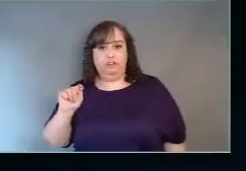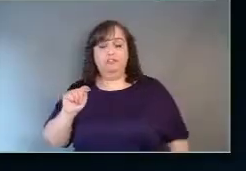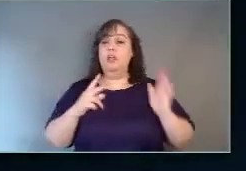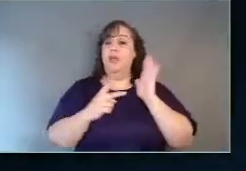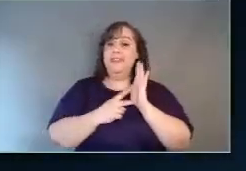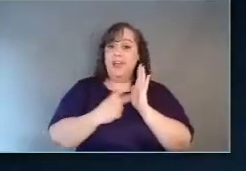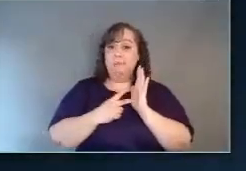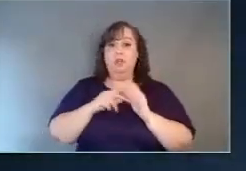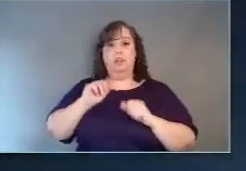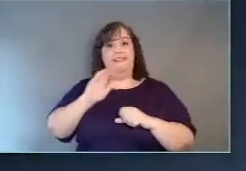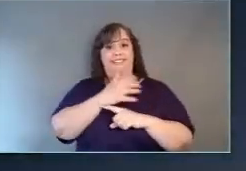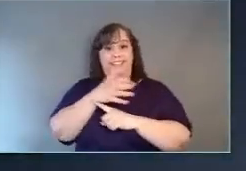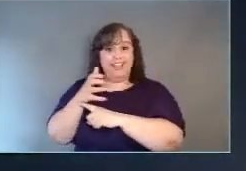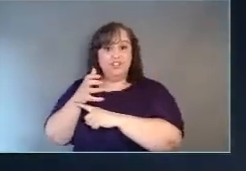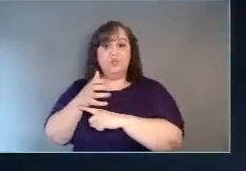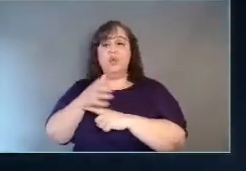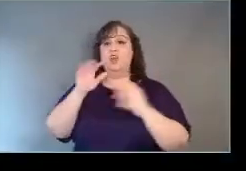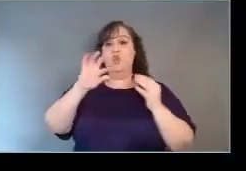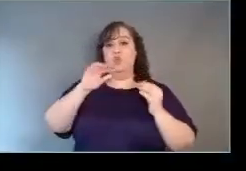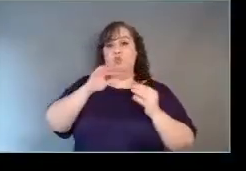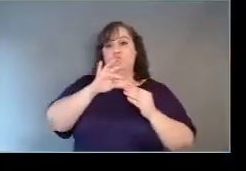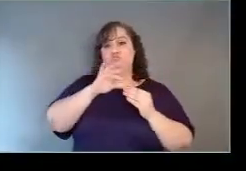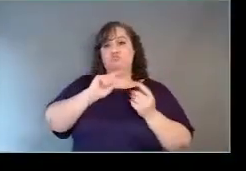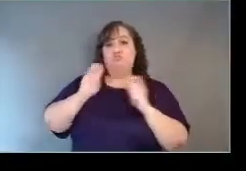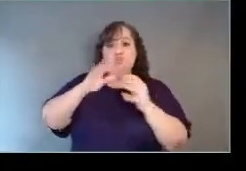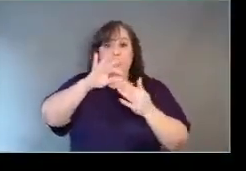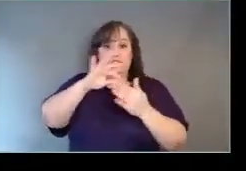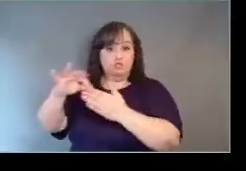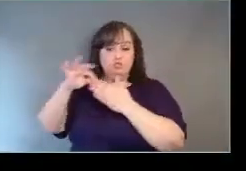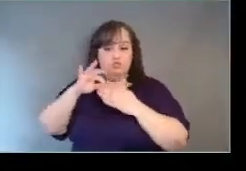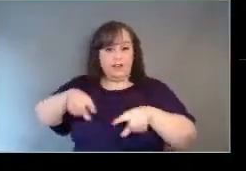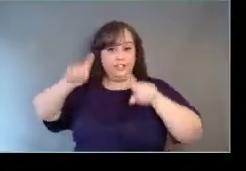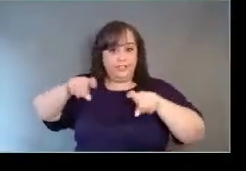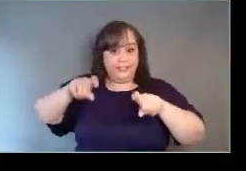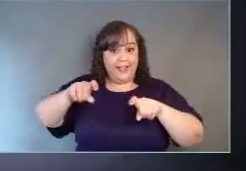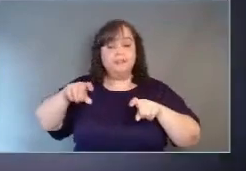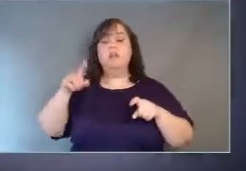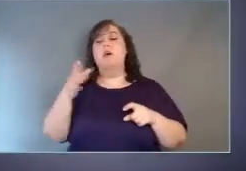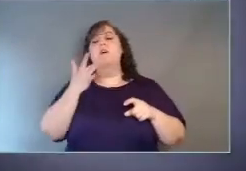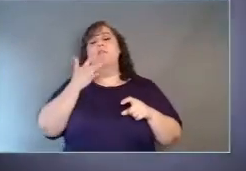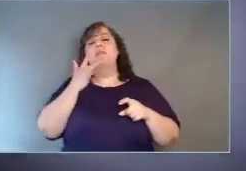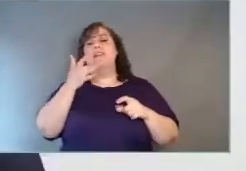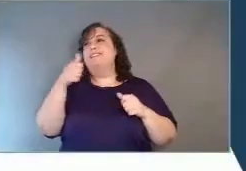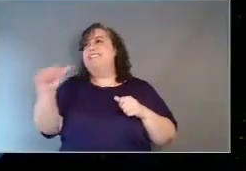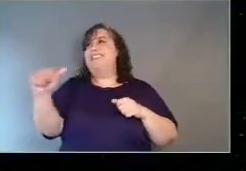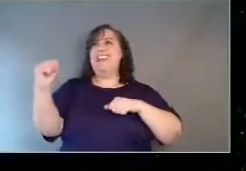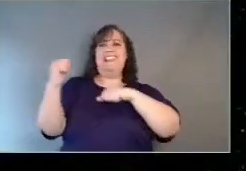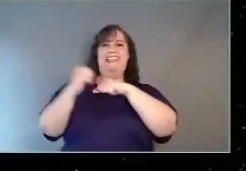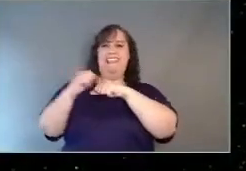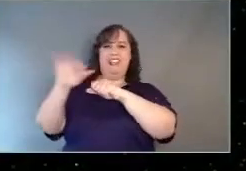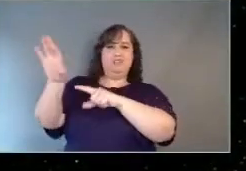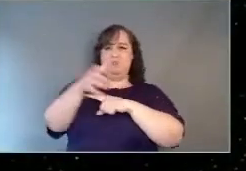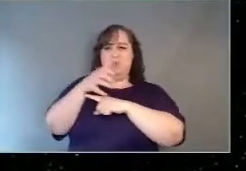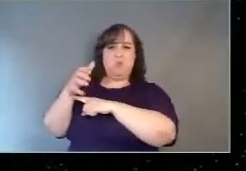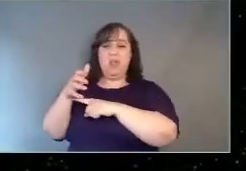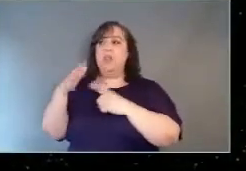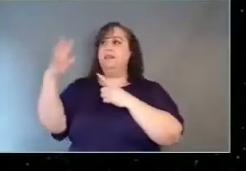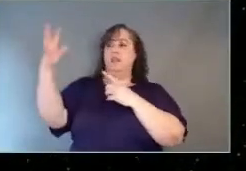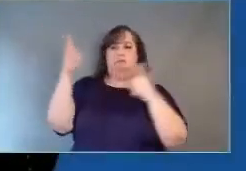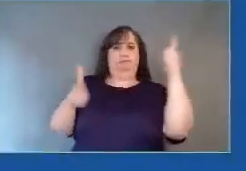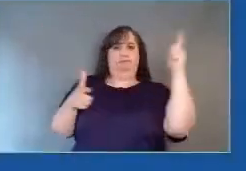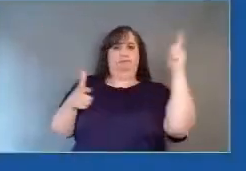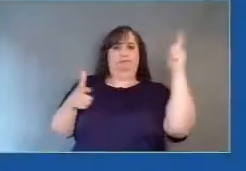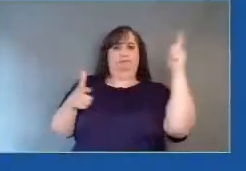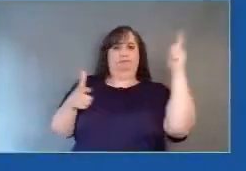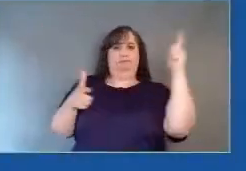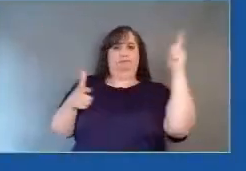Now, asteroids hit the Earth all of the time. Luckily, the ones that are big enough to cause widespread damage are pretty rare, and none are expected in the near